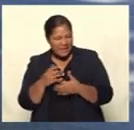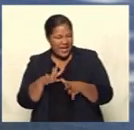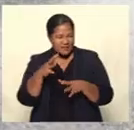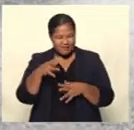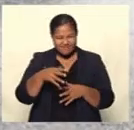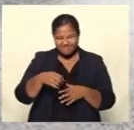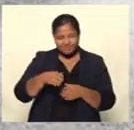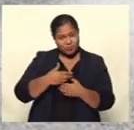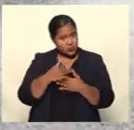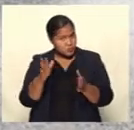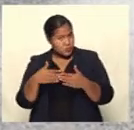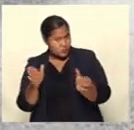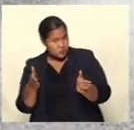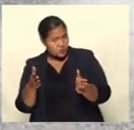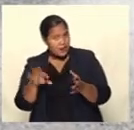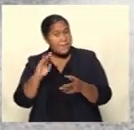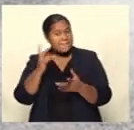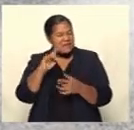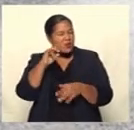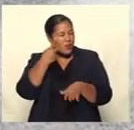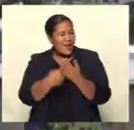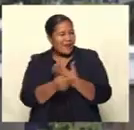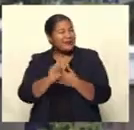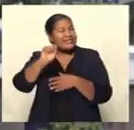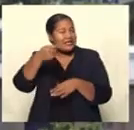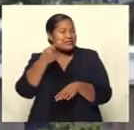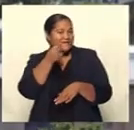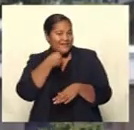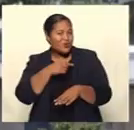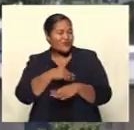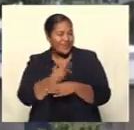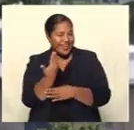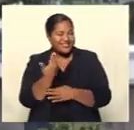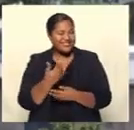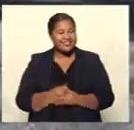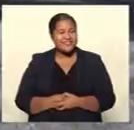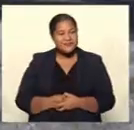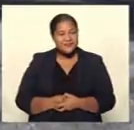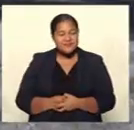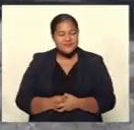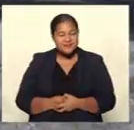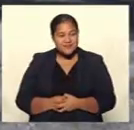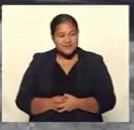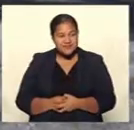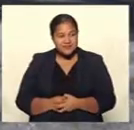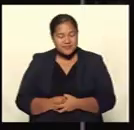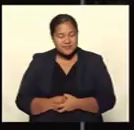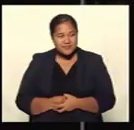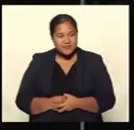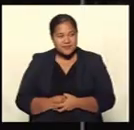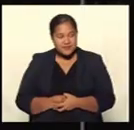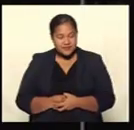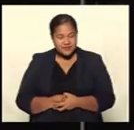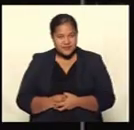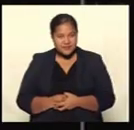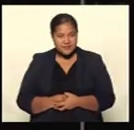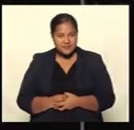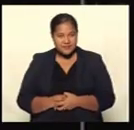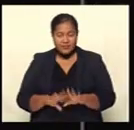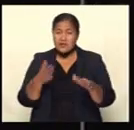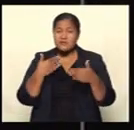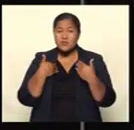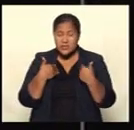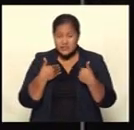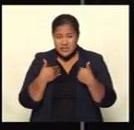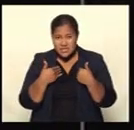division is expected over the next few days. Josiah Nanunga, FBC News. University of the